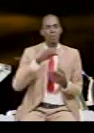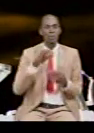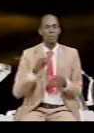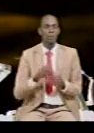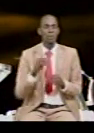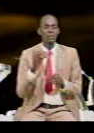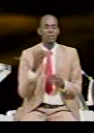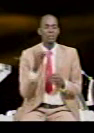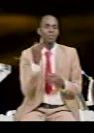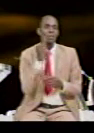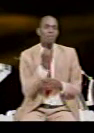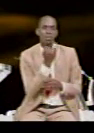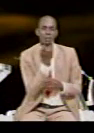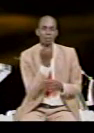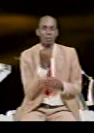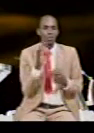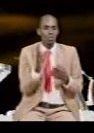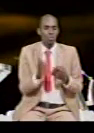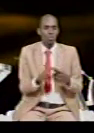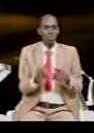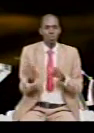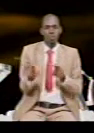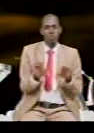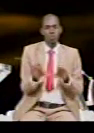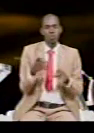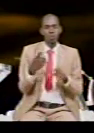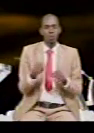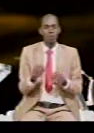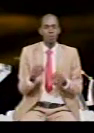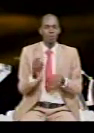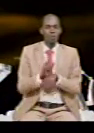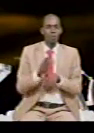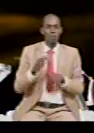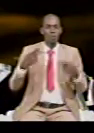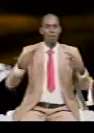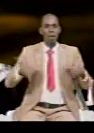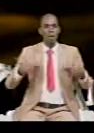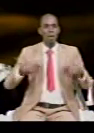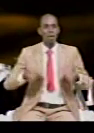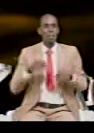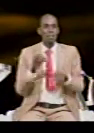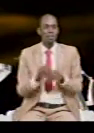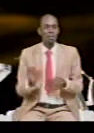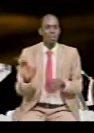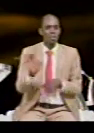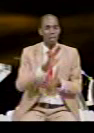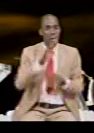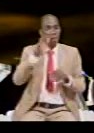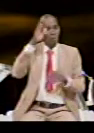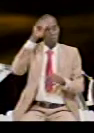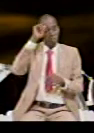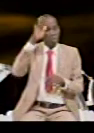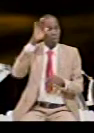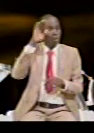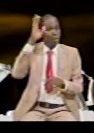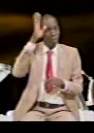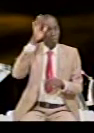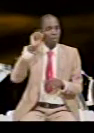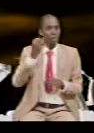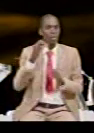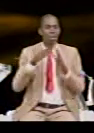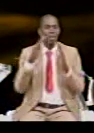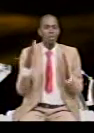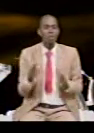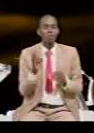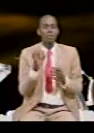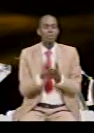play they are in her father's house, so shalt thou put evil away